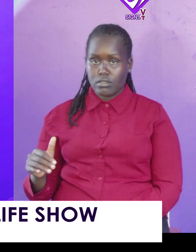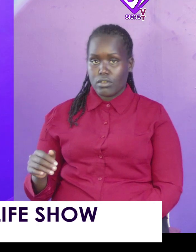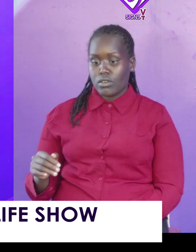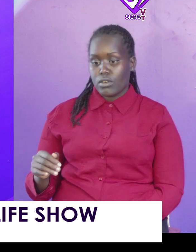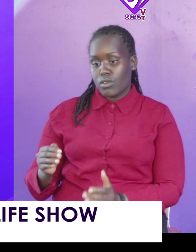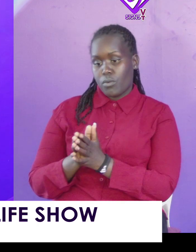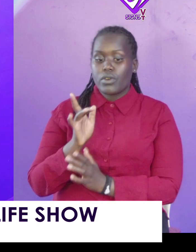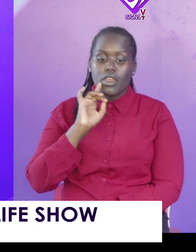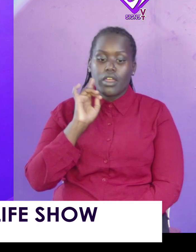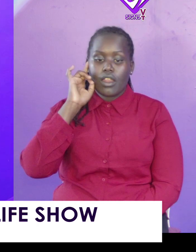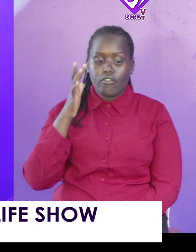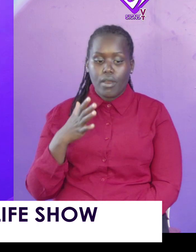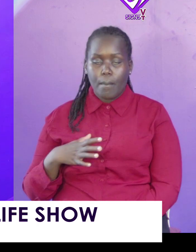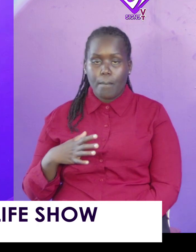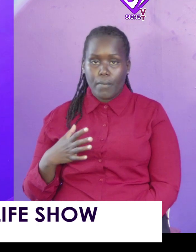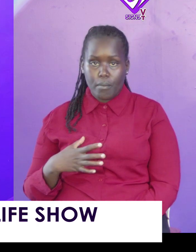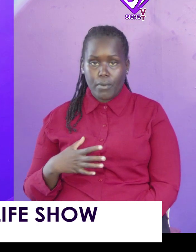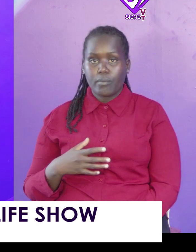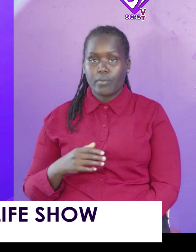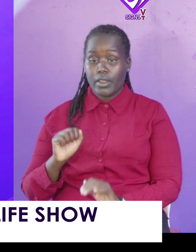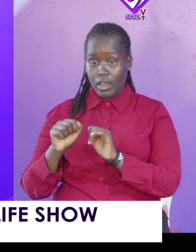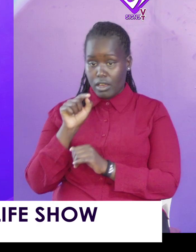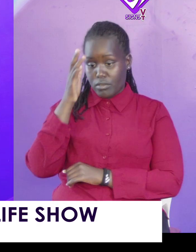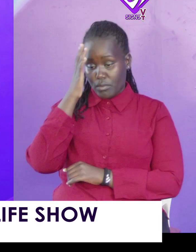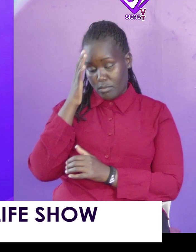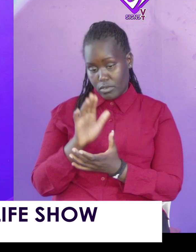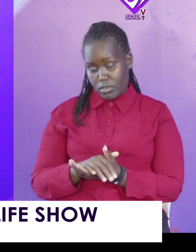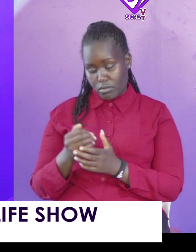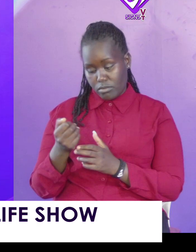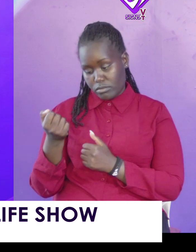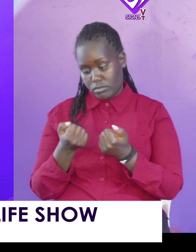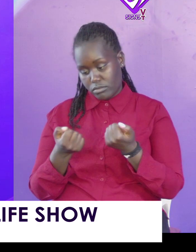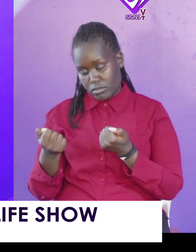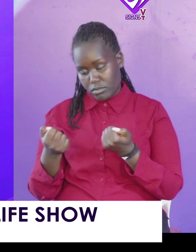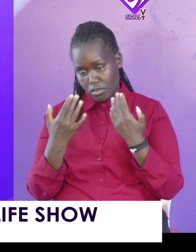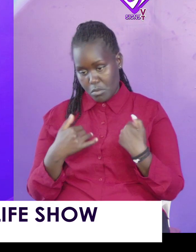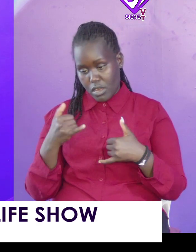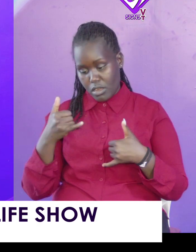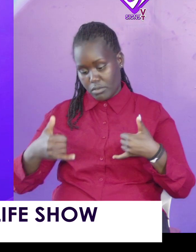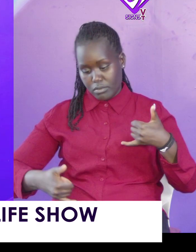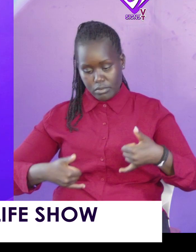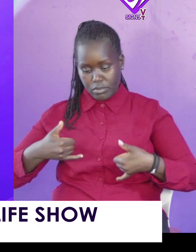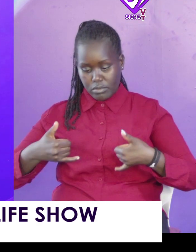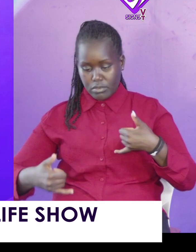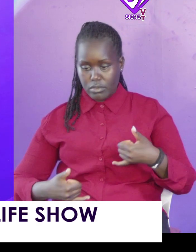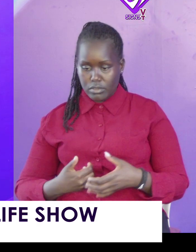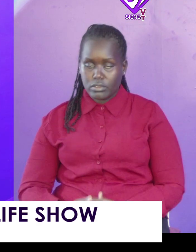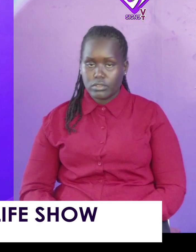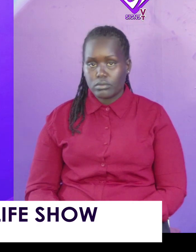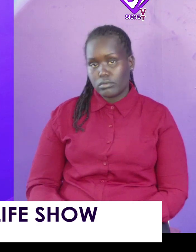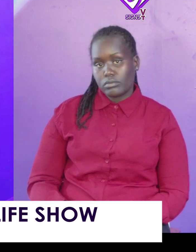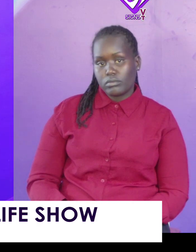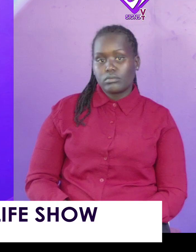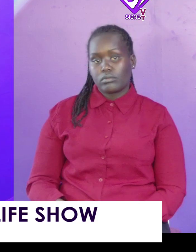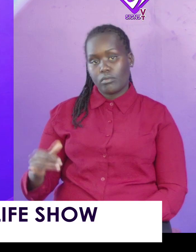deaf people. Some deaf people, can you believe it? They drive me and I enjoy the ride. Just